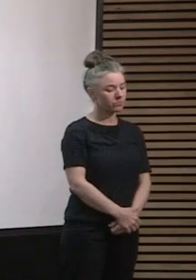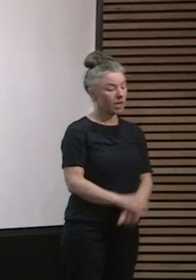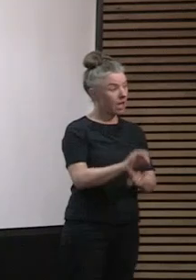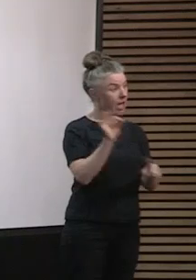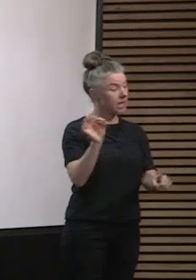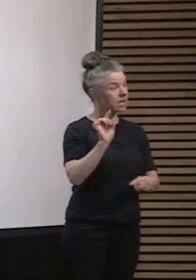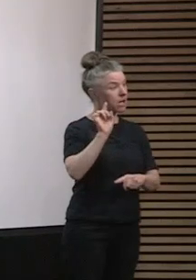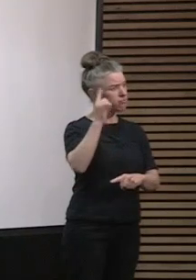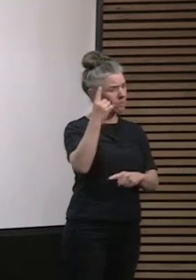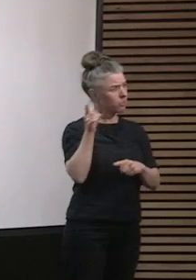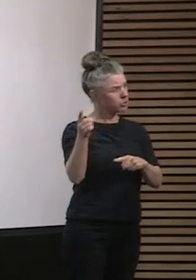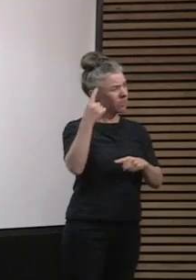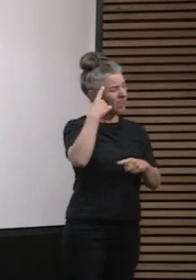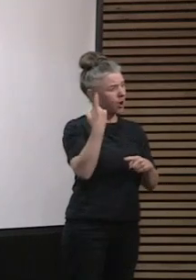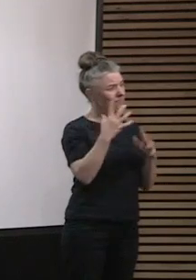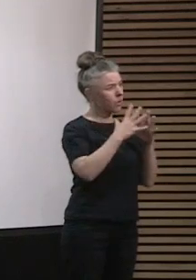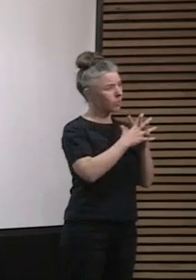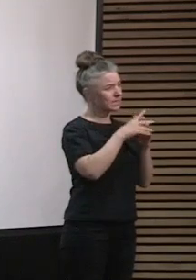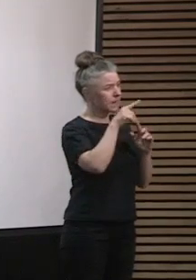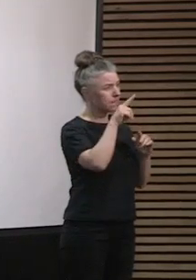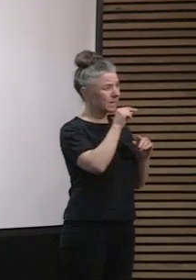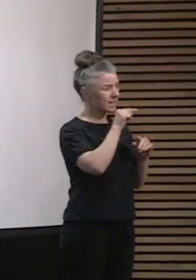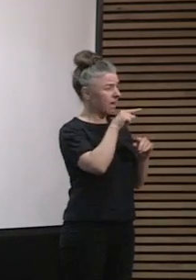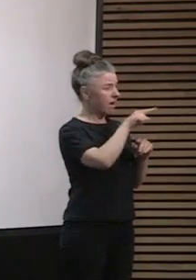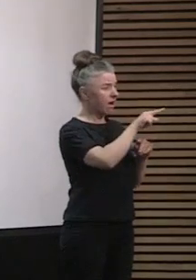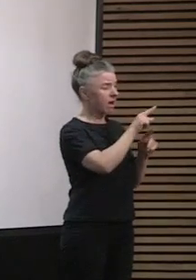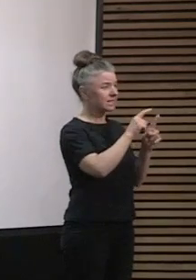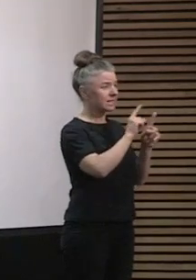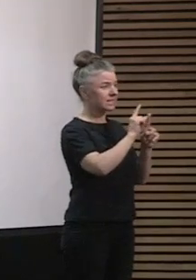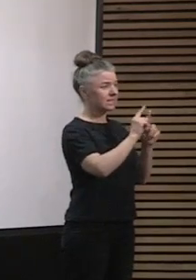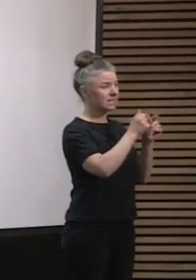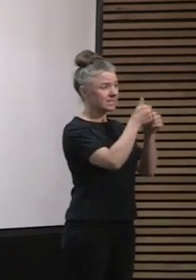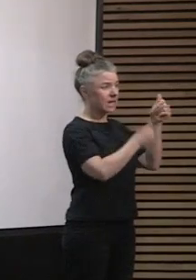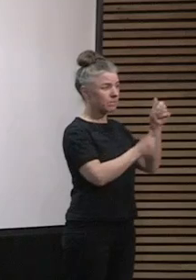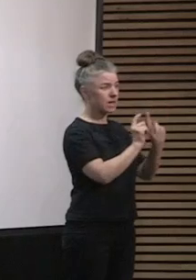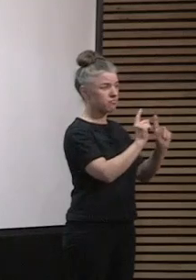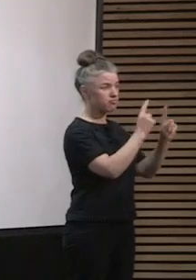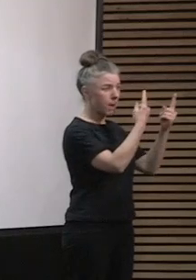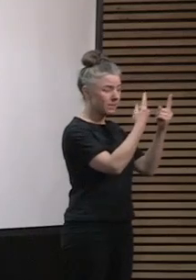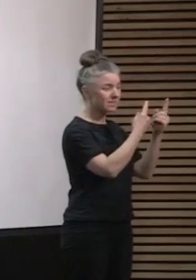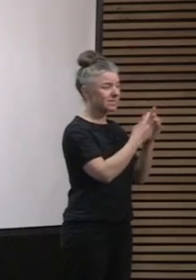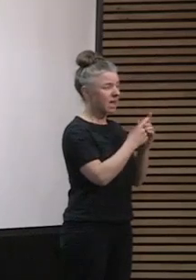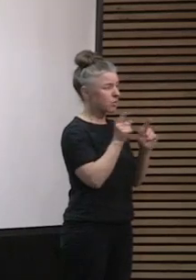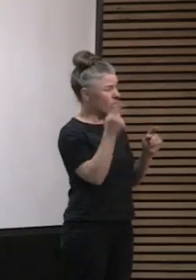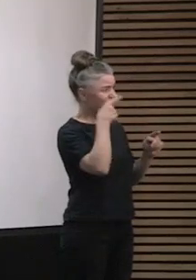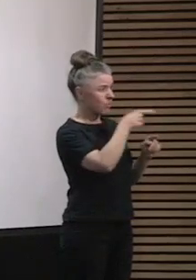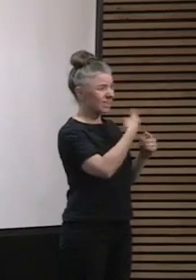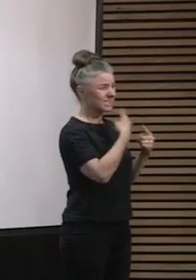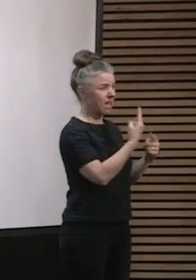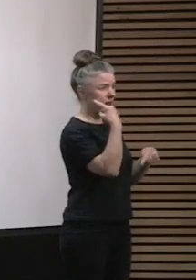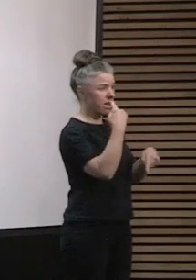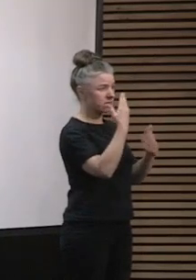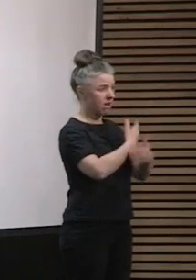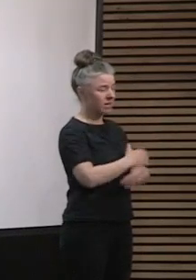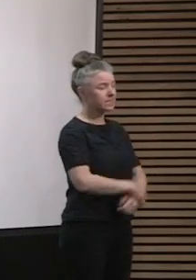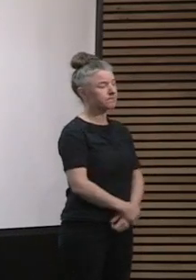for Australian television? You will have already heard me speak to what the evidence is telling us. And the evidence is